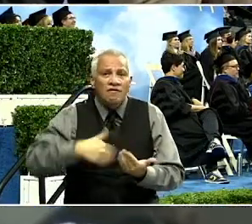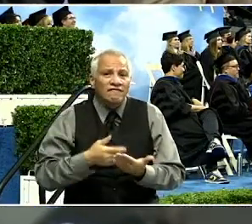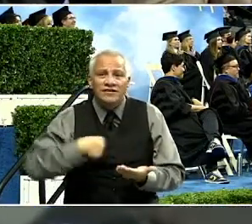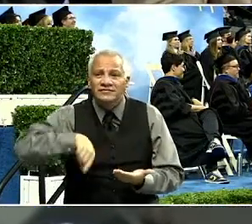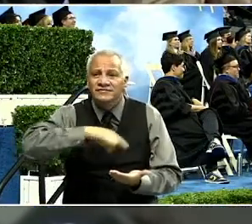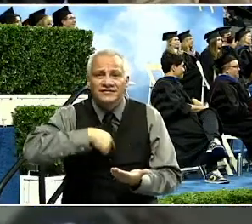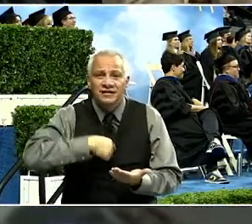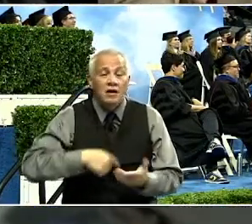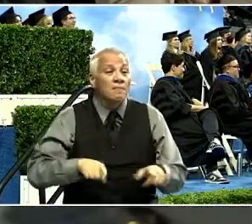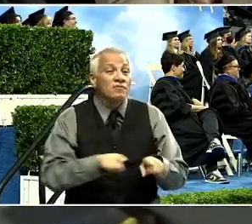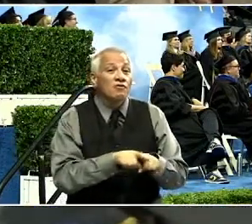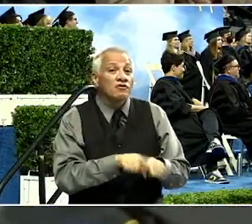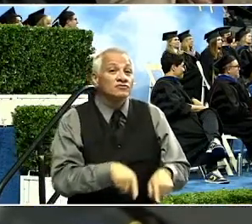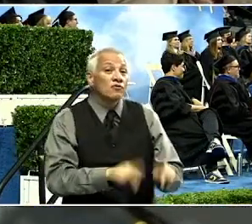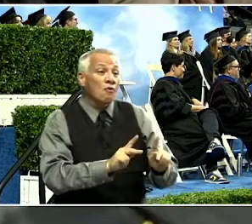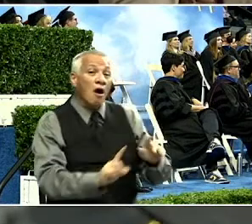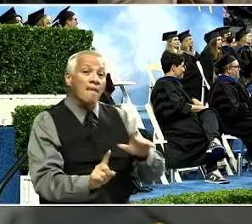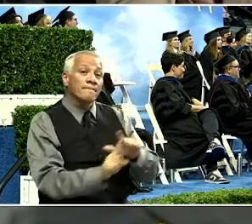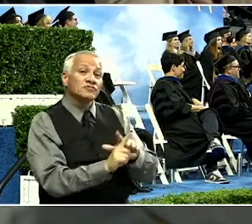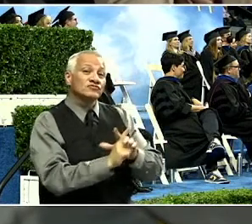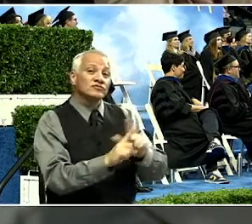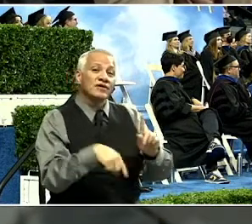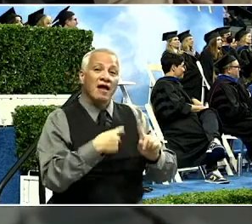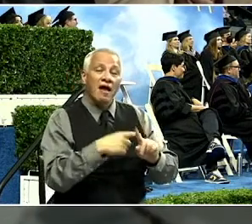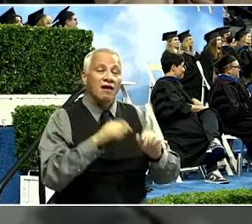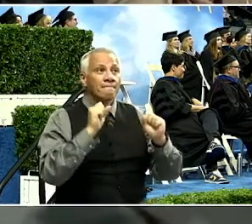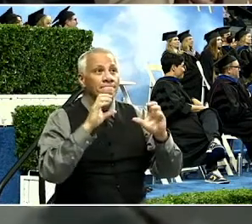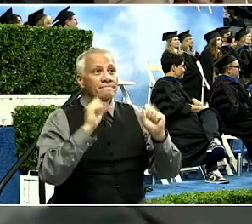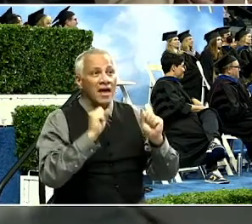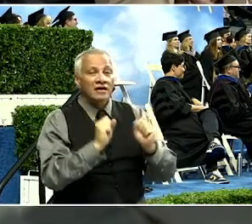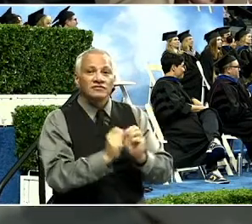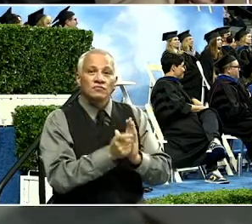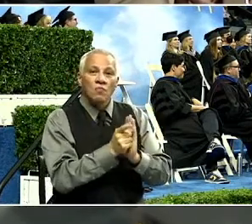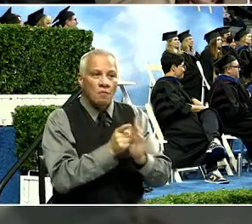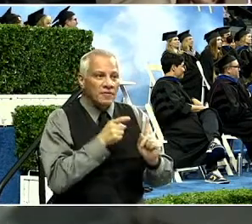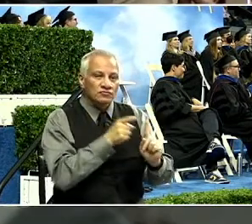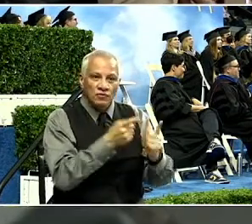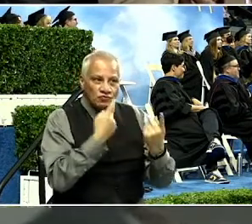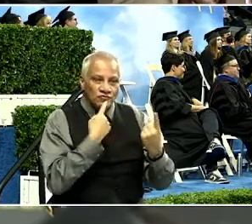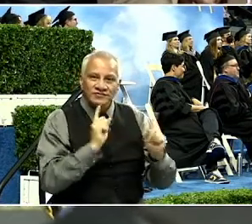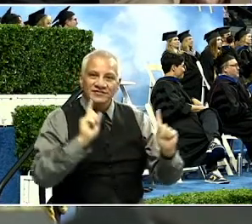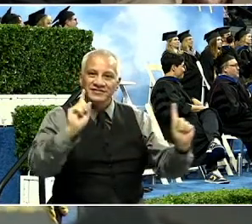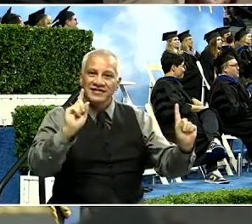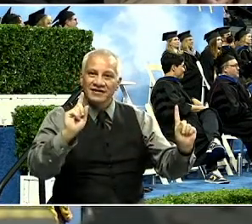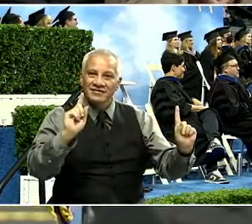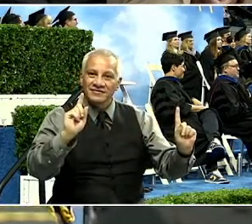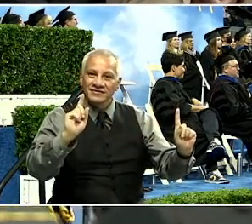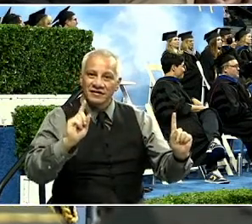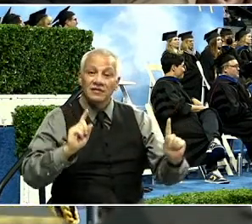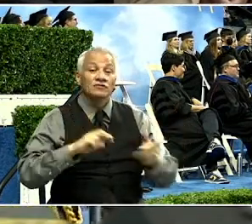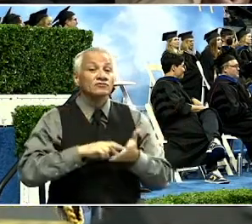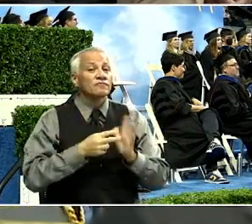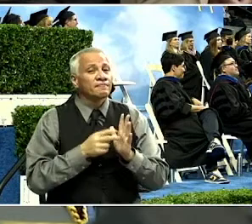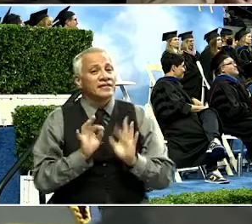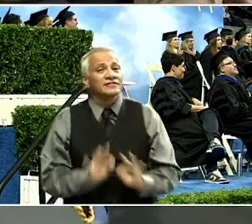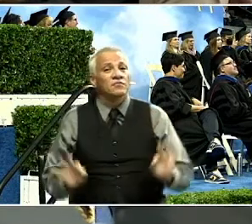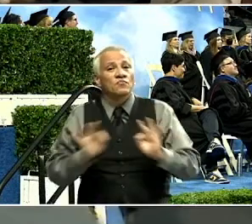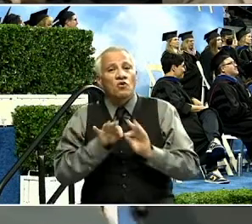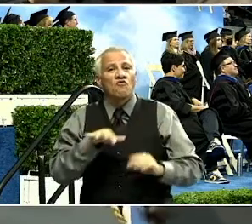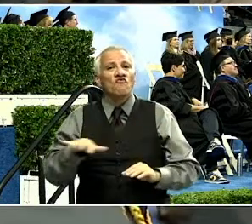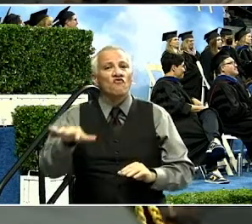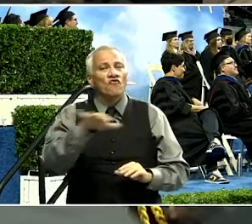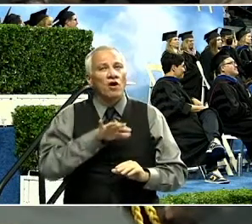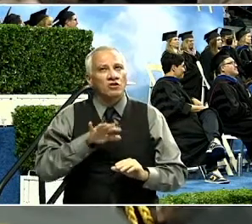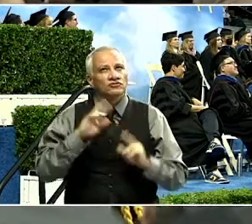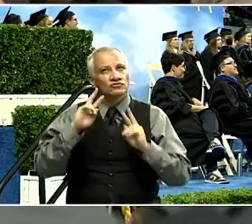been opportunities and extraordinary moments of triumph. To this end, it is important for us to take stock